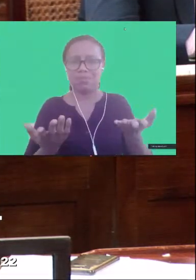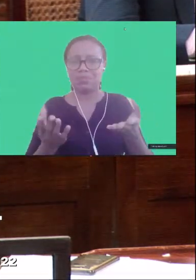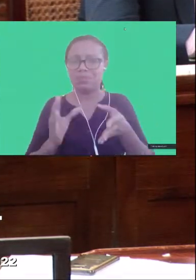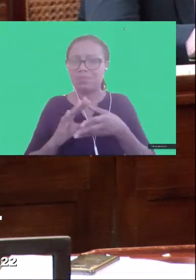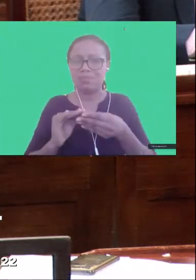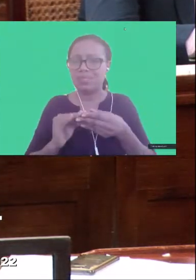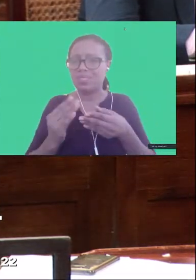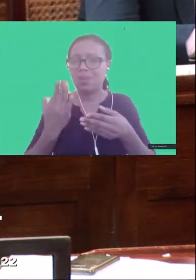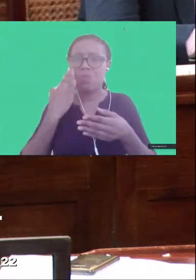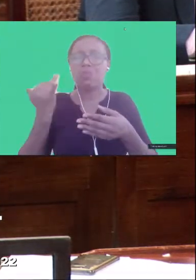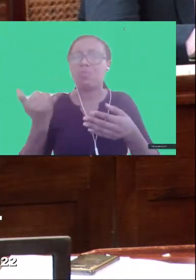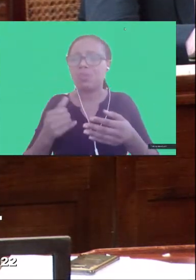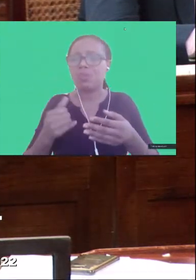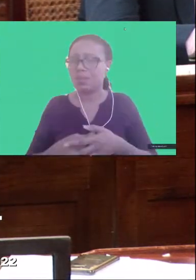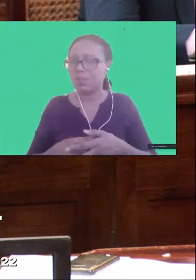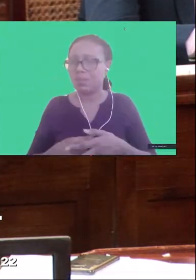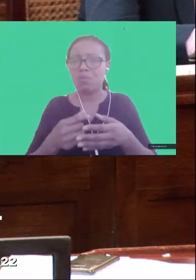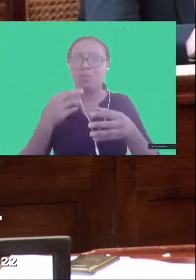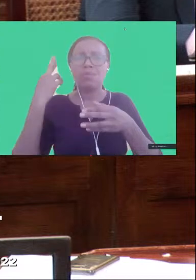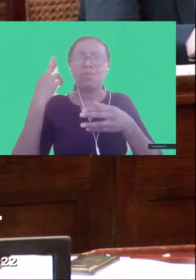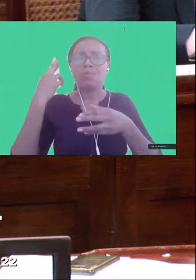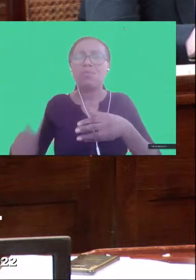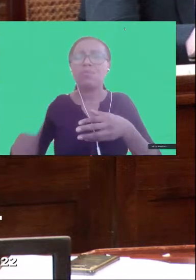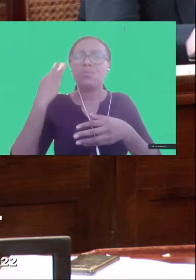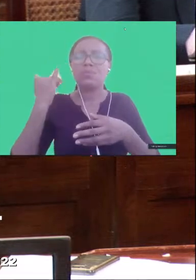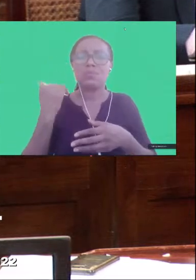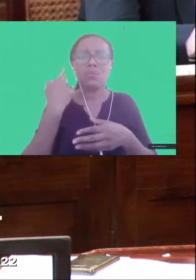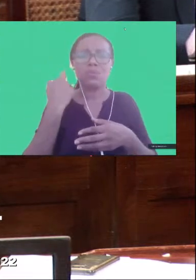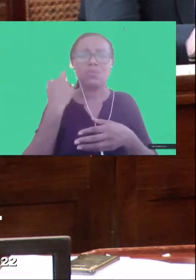asking for $34 million,